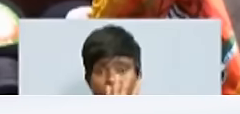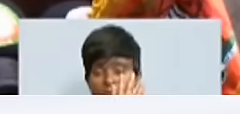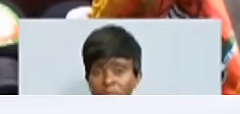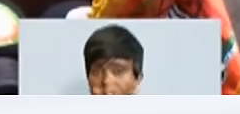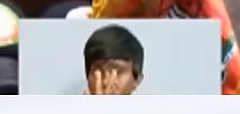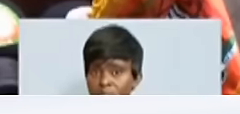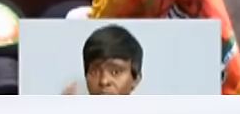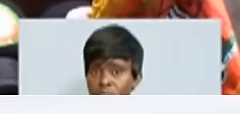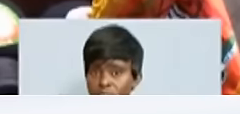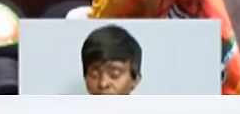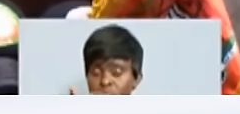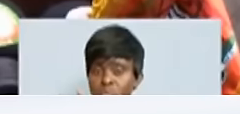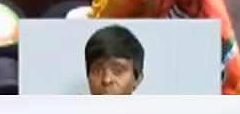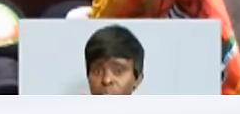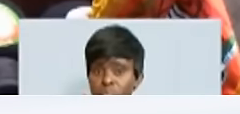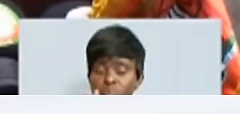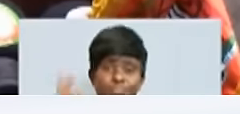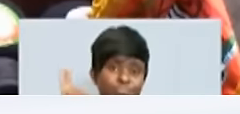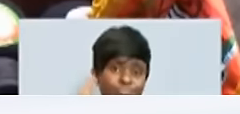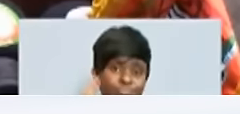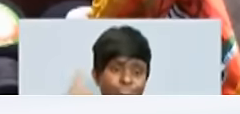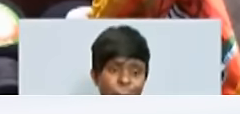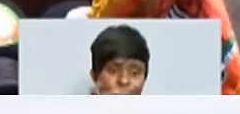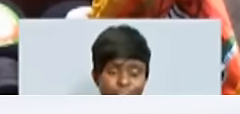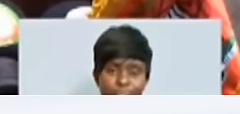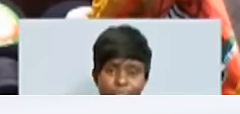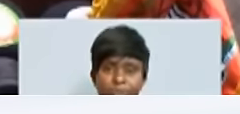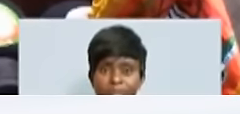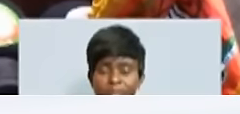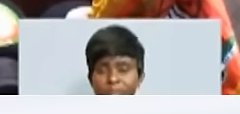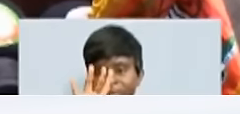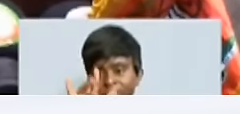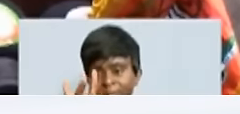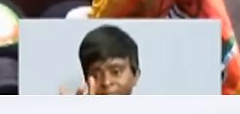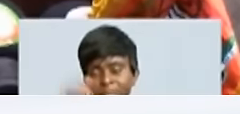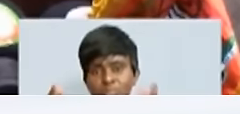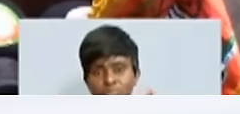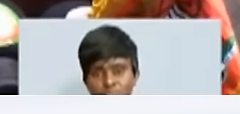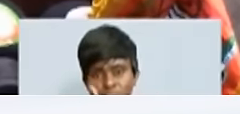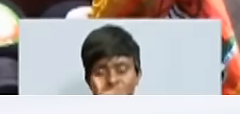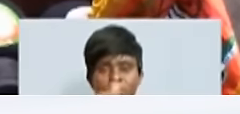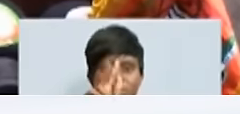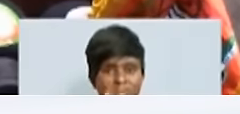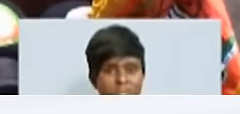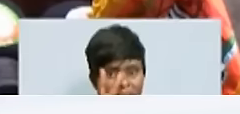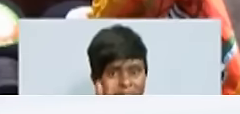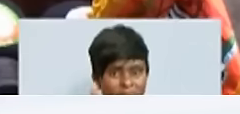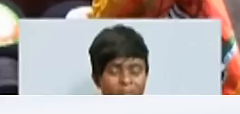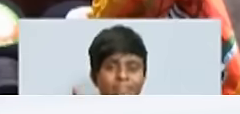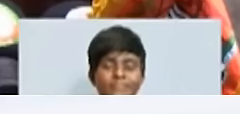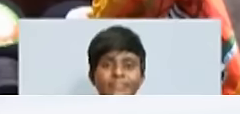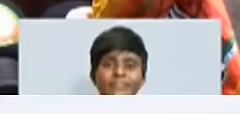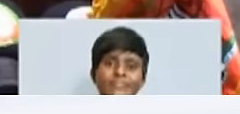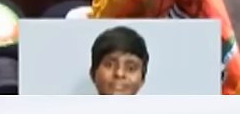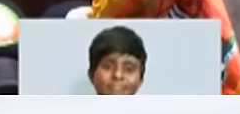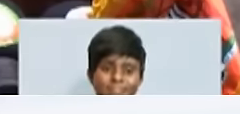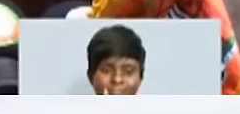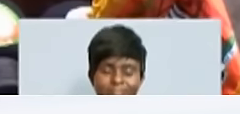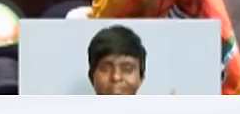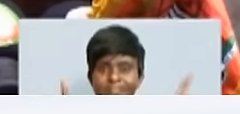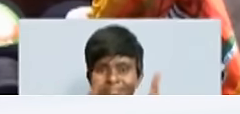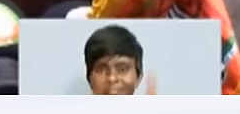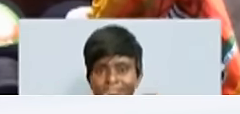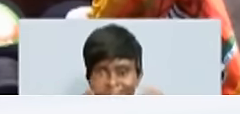new radio stations and 18 new television stations to be